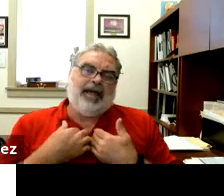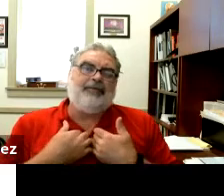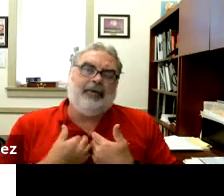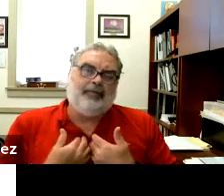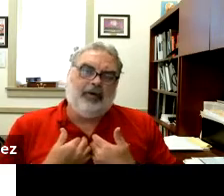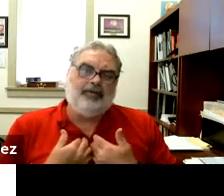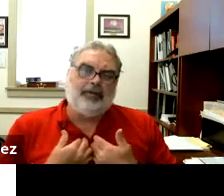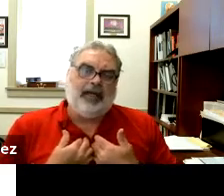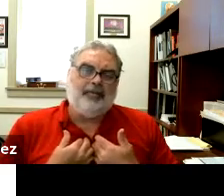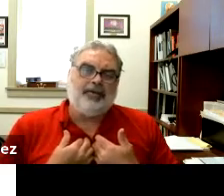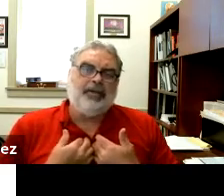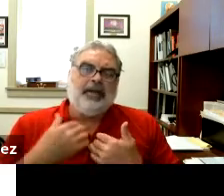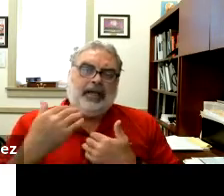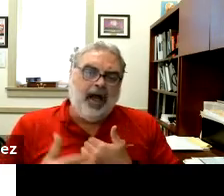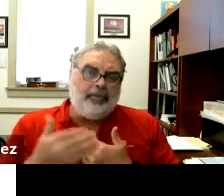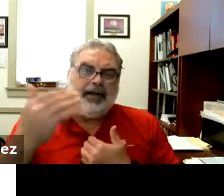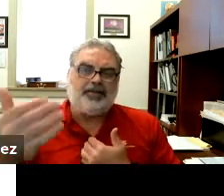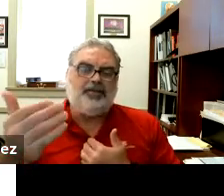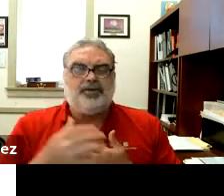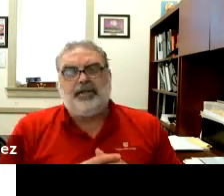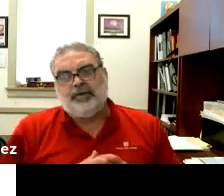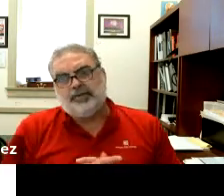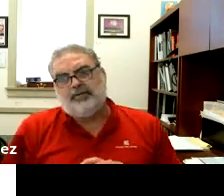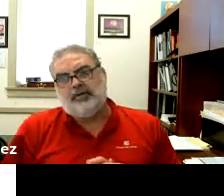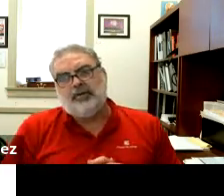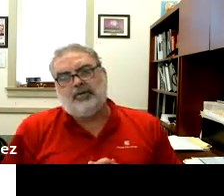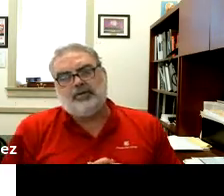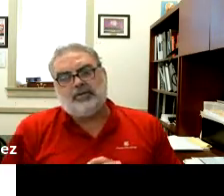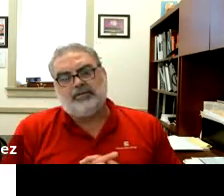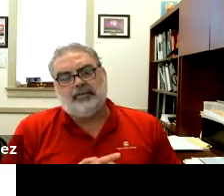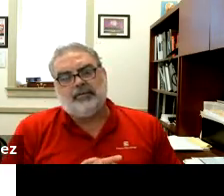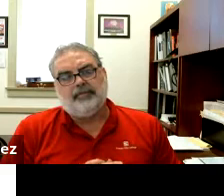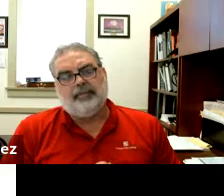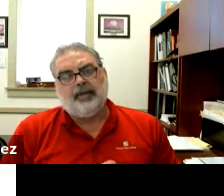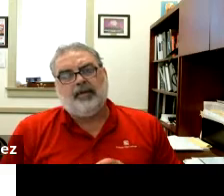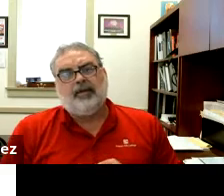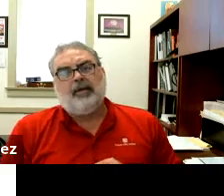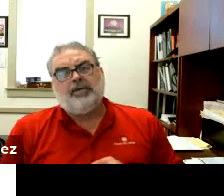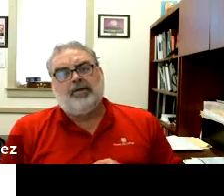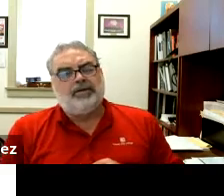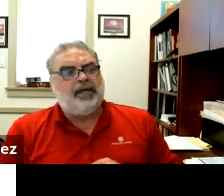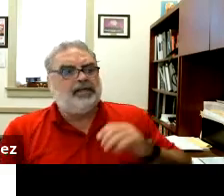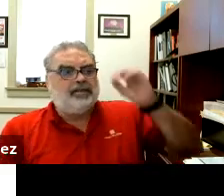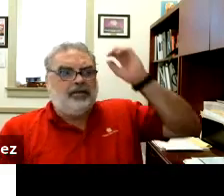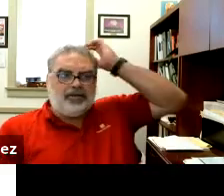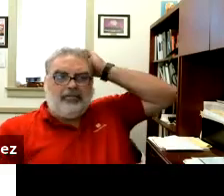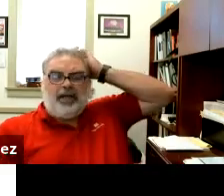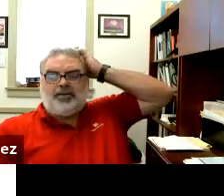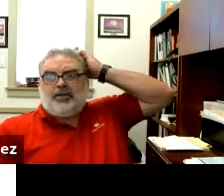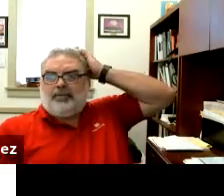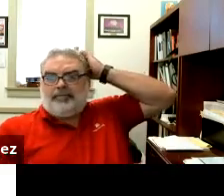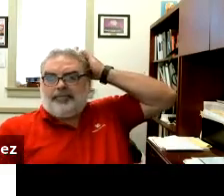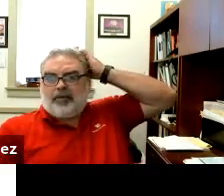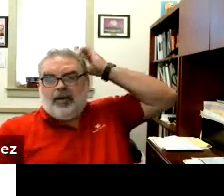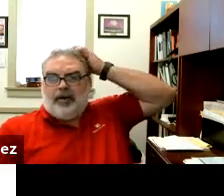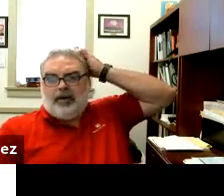a staff member of this campus in helping us to achieve those overall goals. So as Kirsten